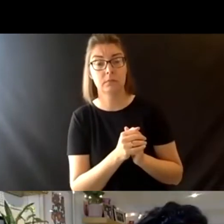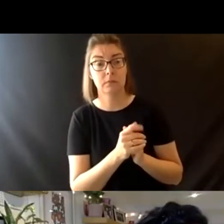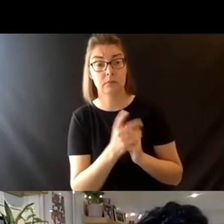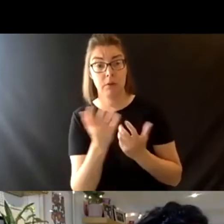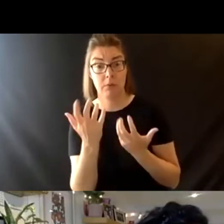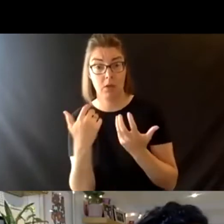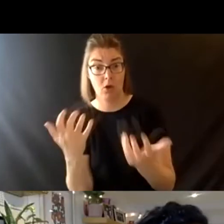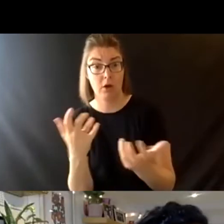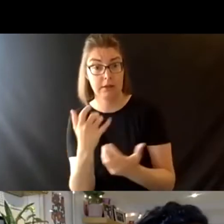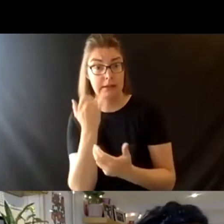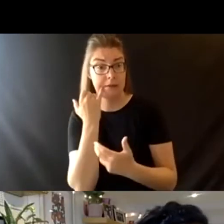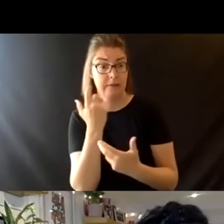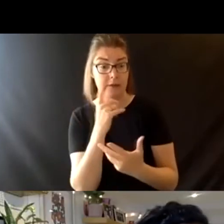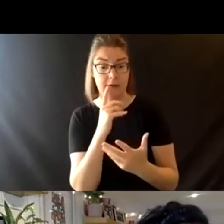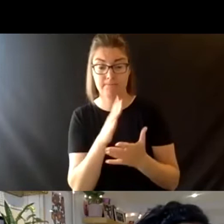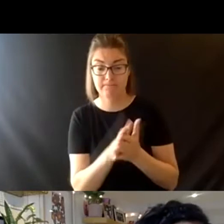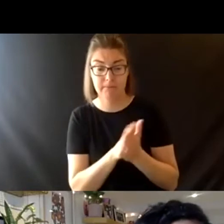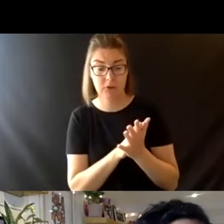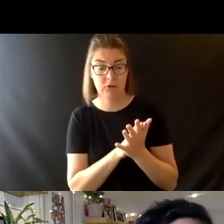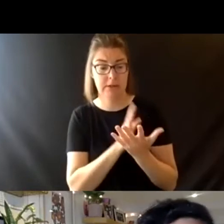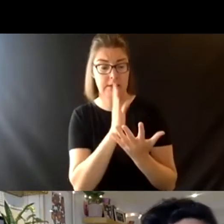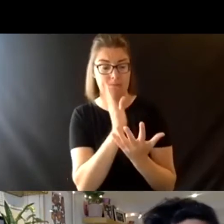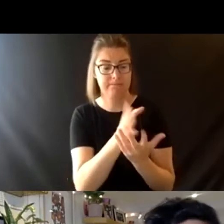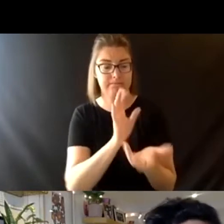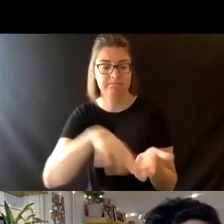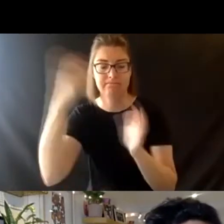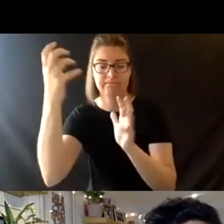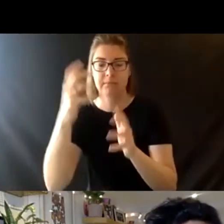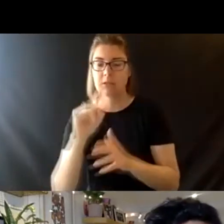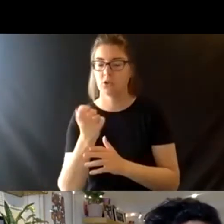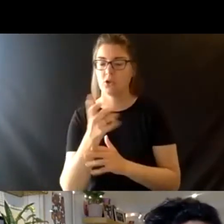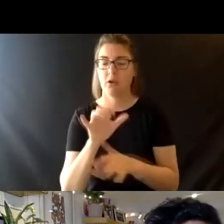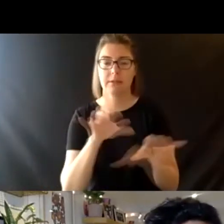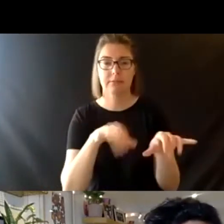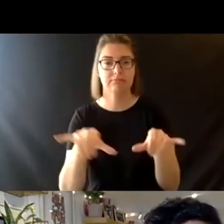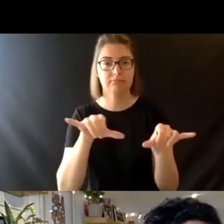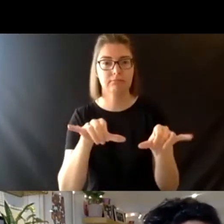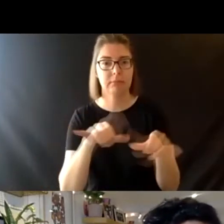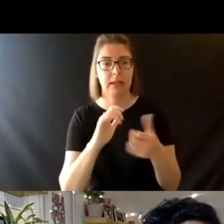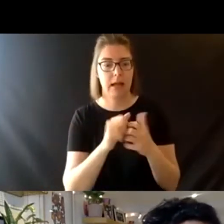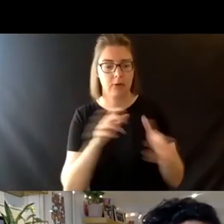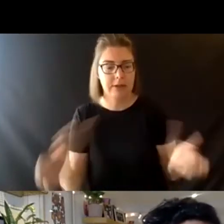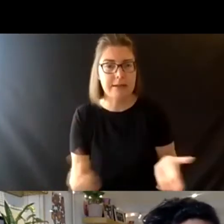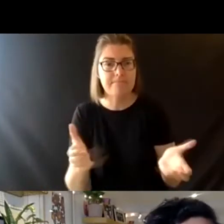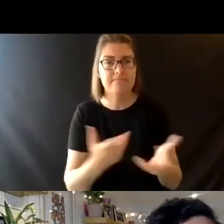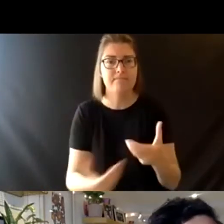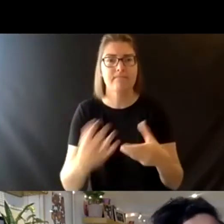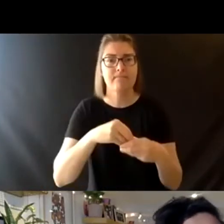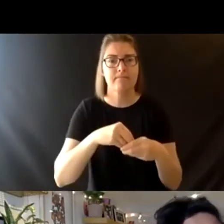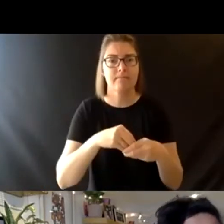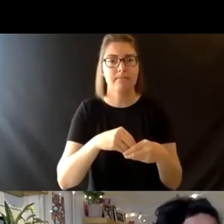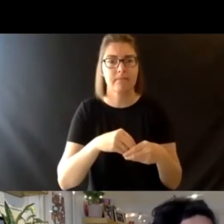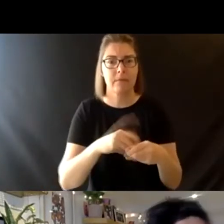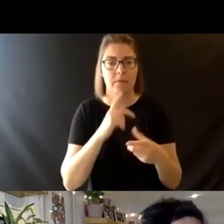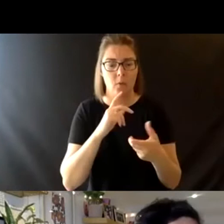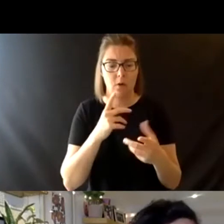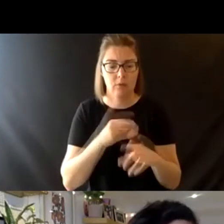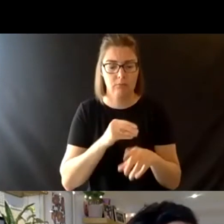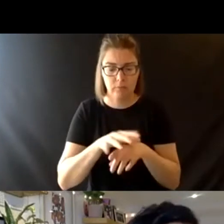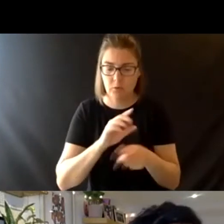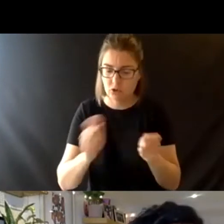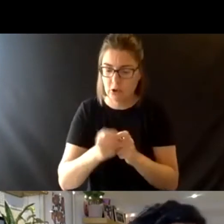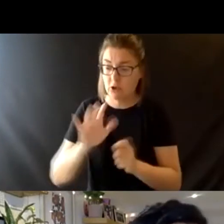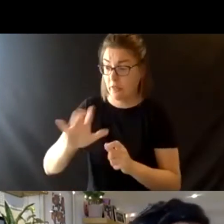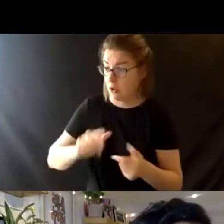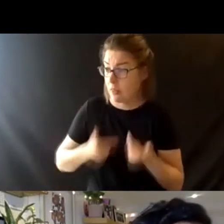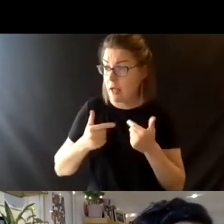in disrupting some of these toxic norms, what are ways that they can mobilize that movement towards change in their own lives or